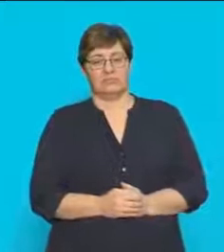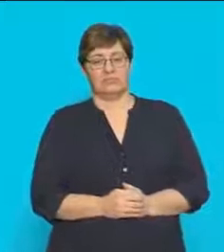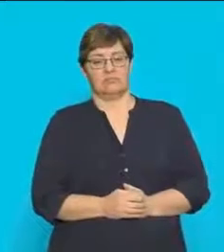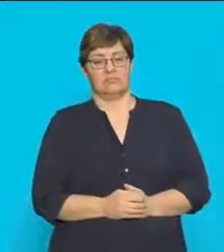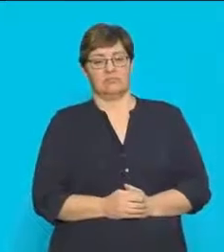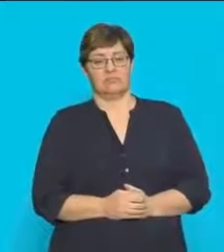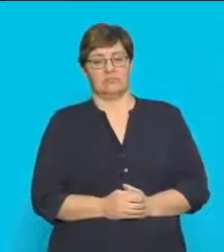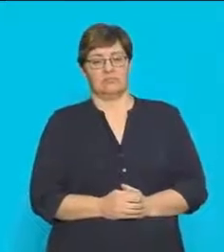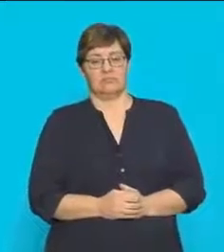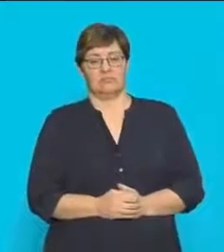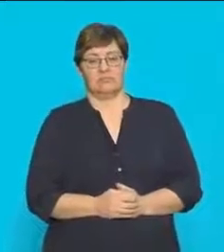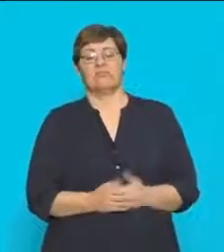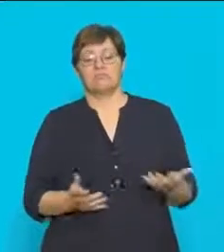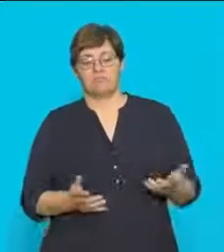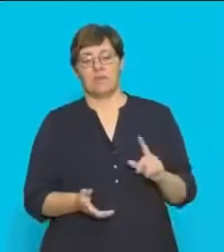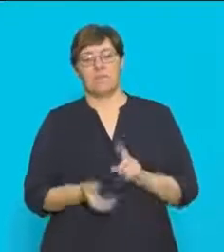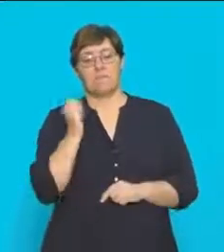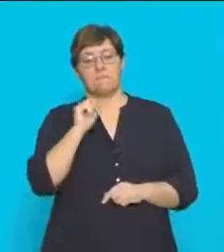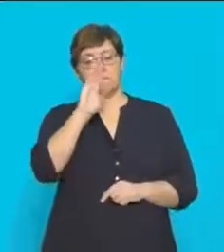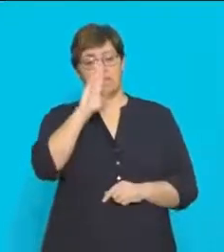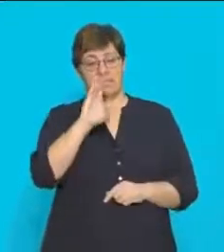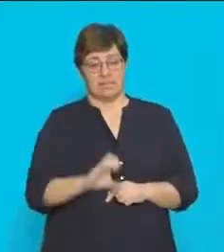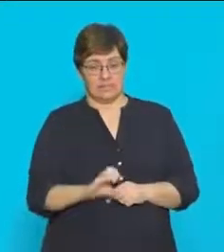it BC. So we're finding the length of BC.